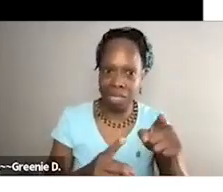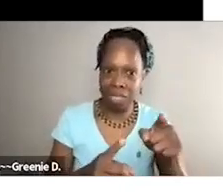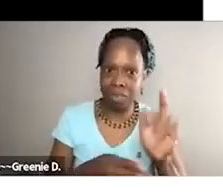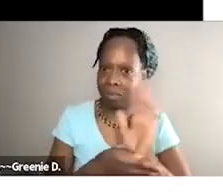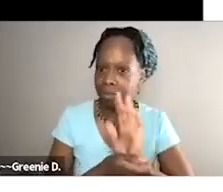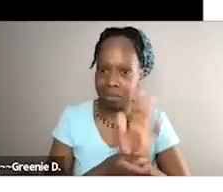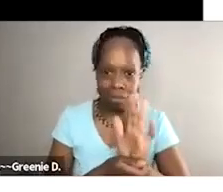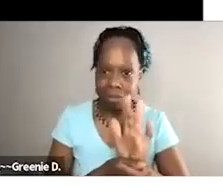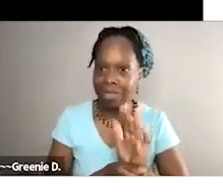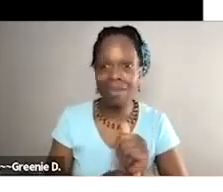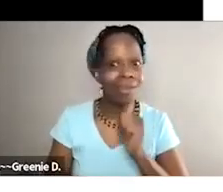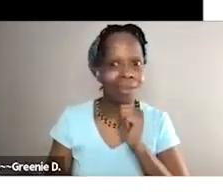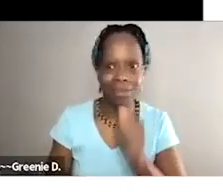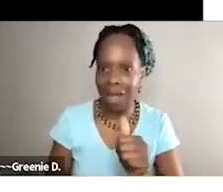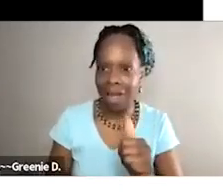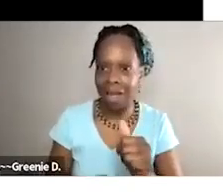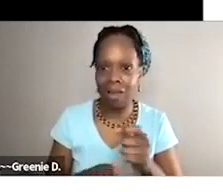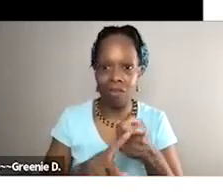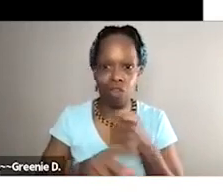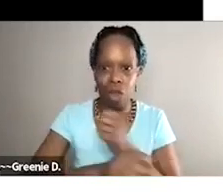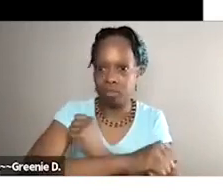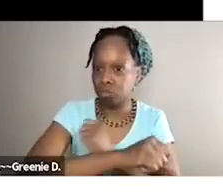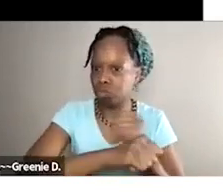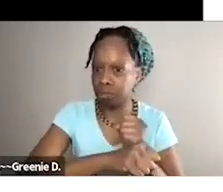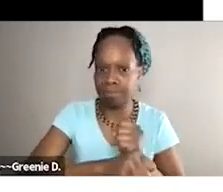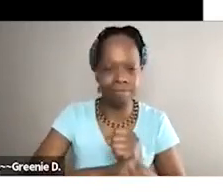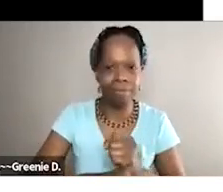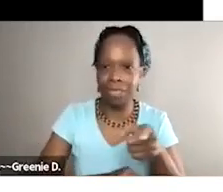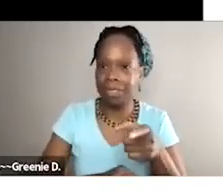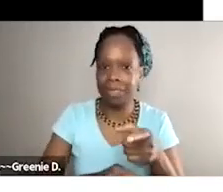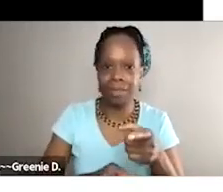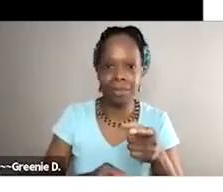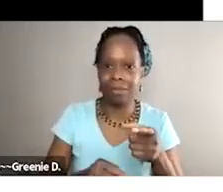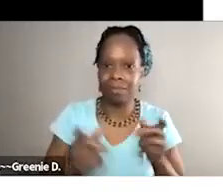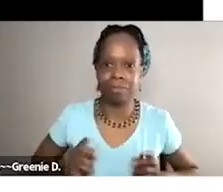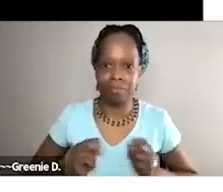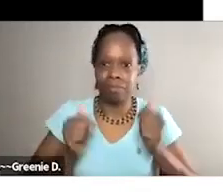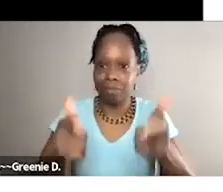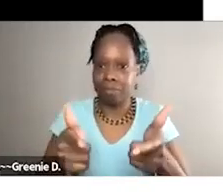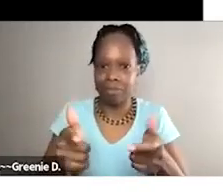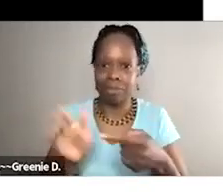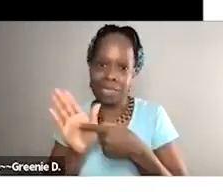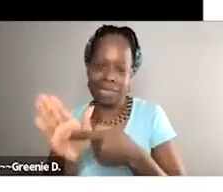of what it was like to move throughout New York City. So with that, please enjoy.